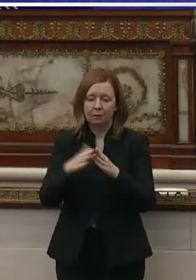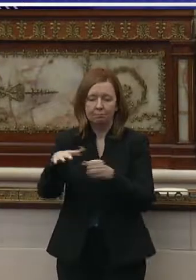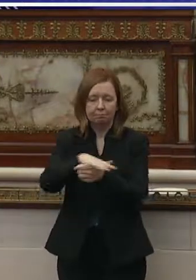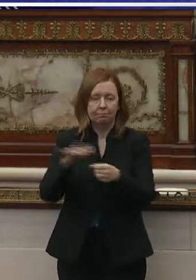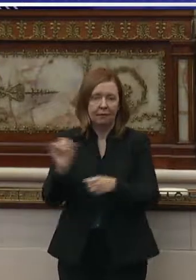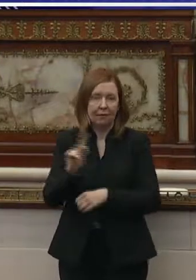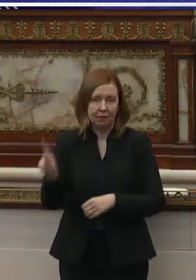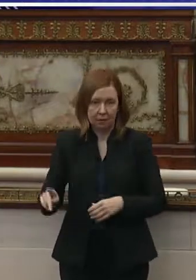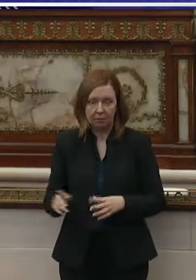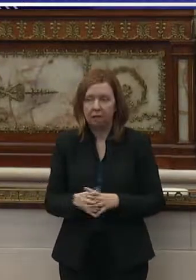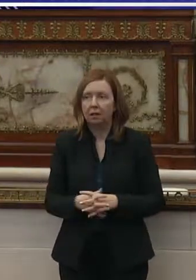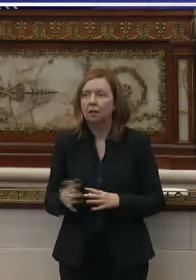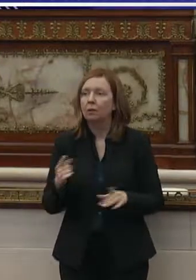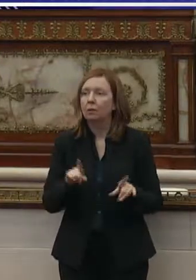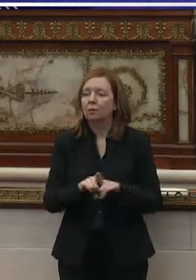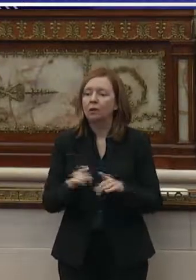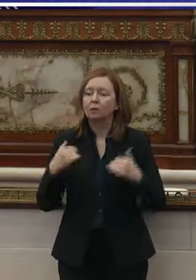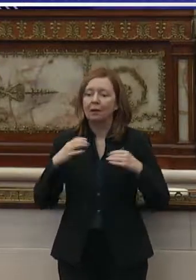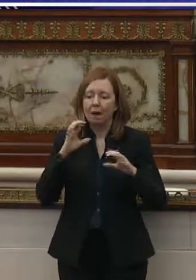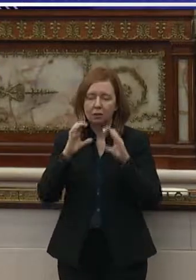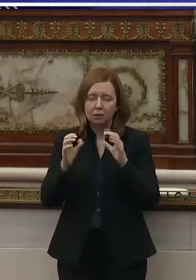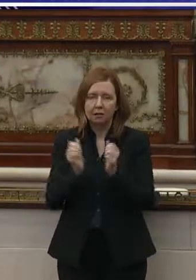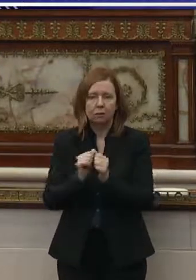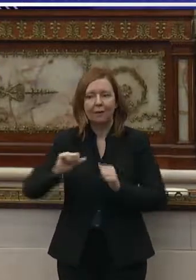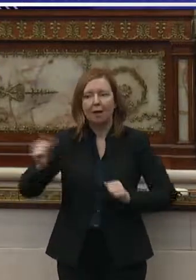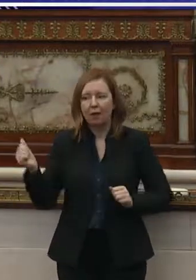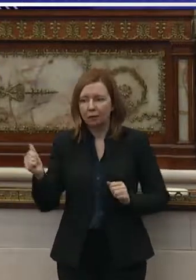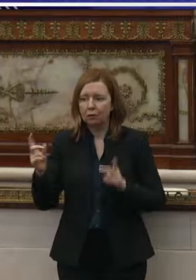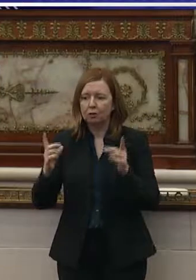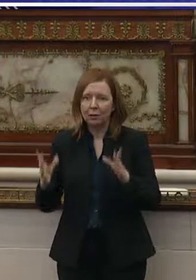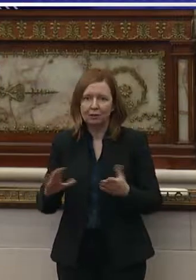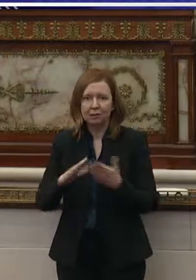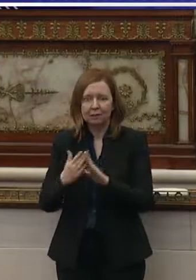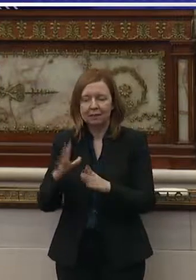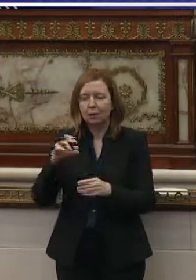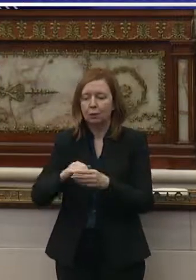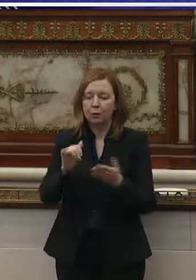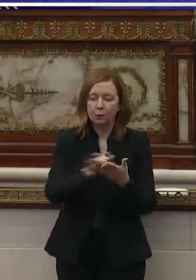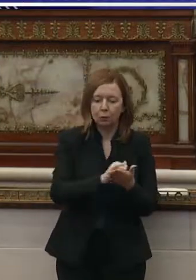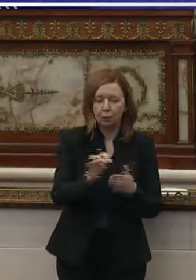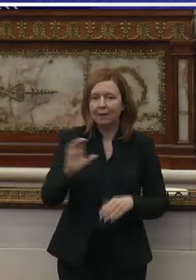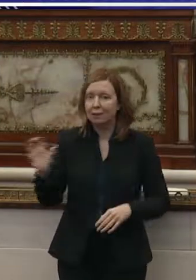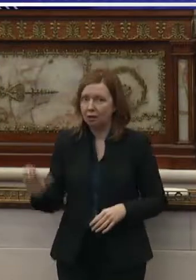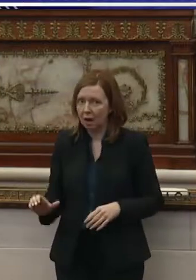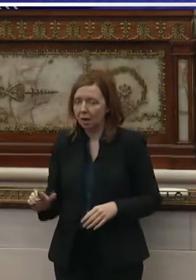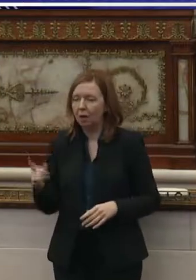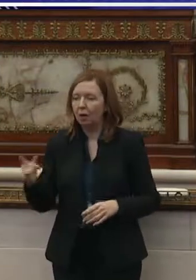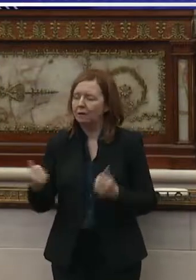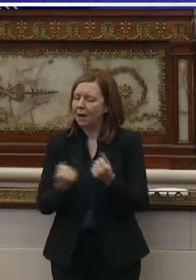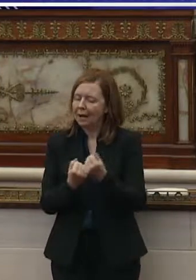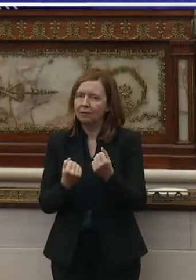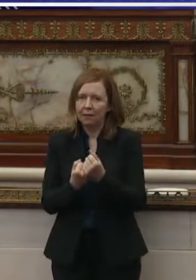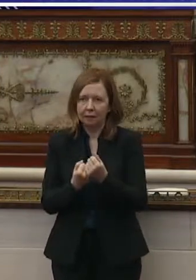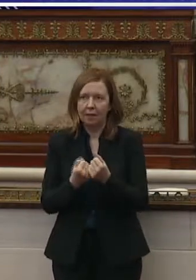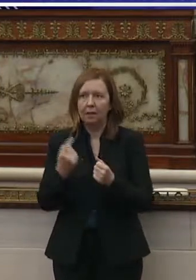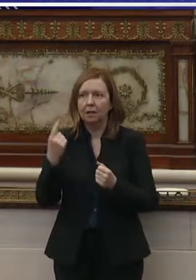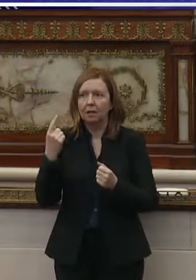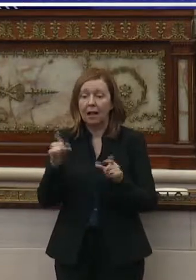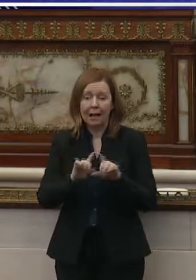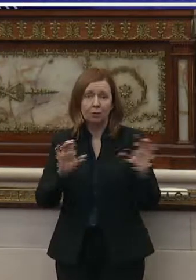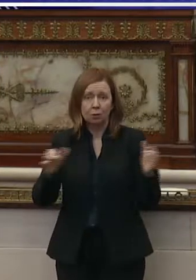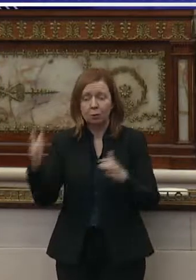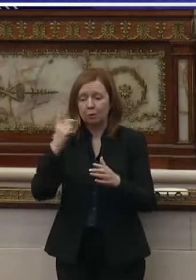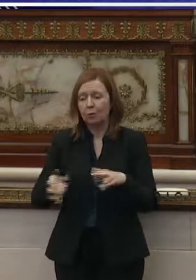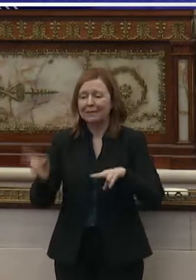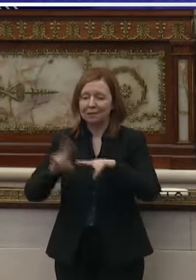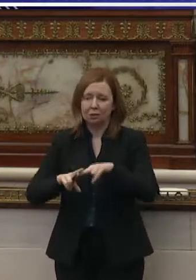like Philadelphia. We've also had conversations with other direct dose cities, including New York and Chicago, about advocating as a group for